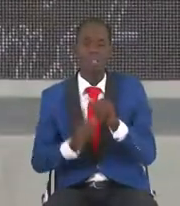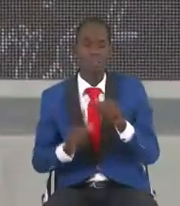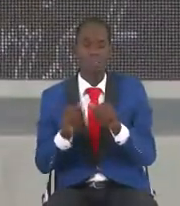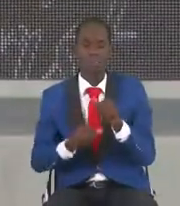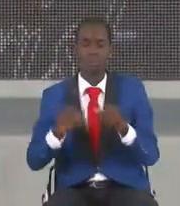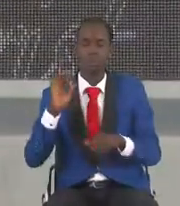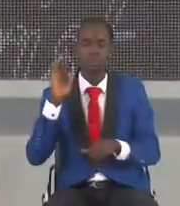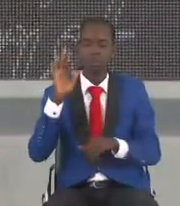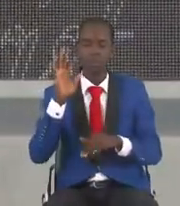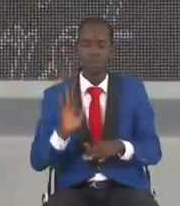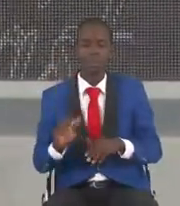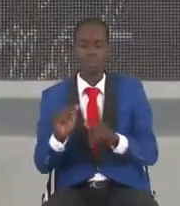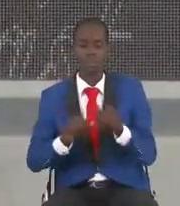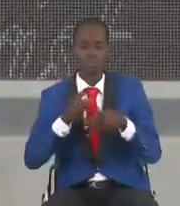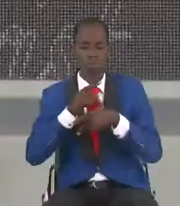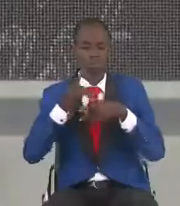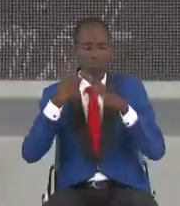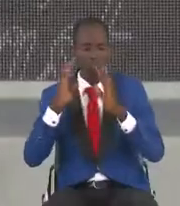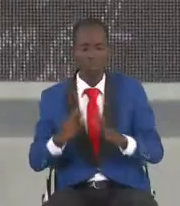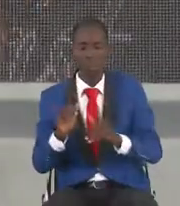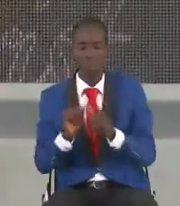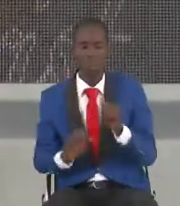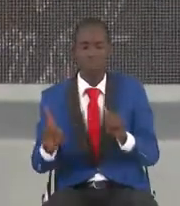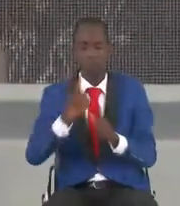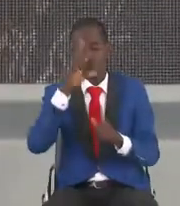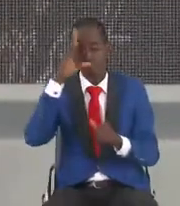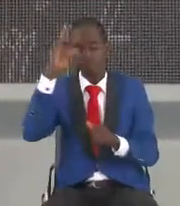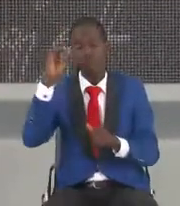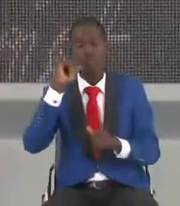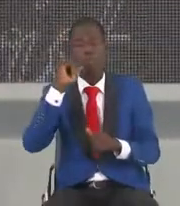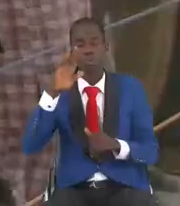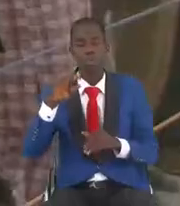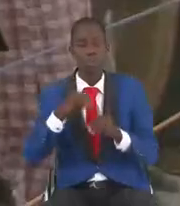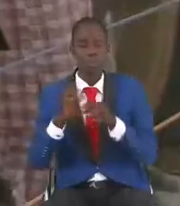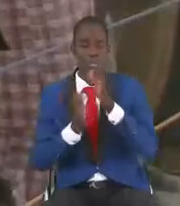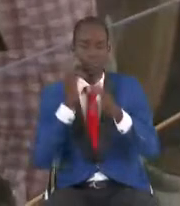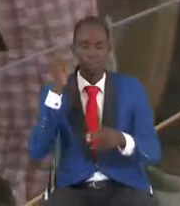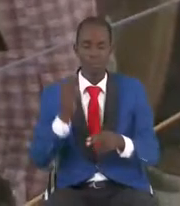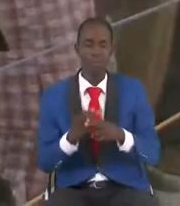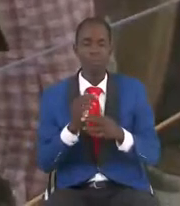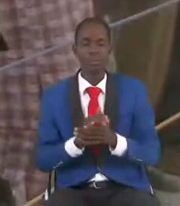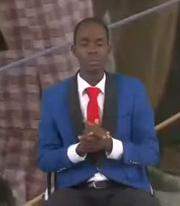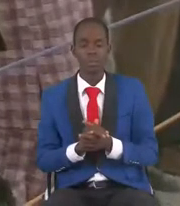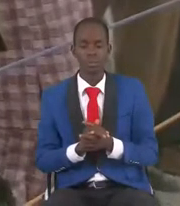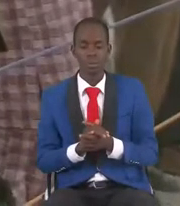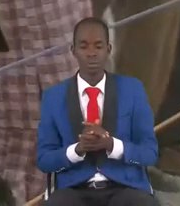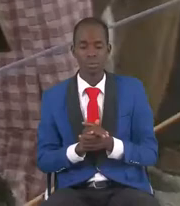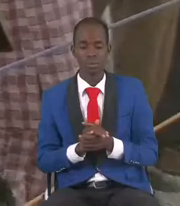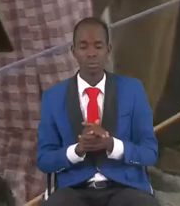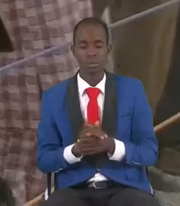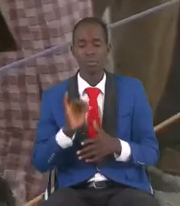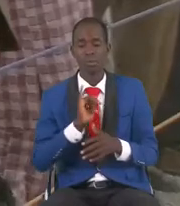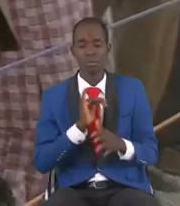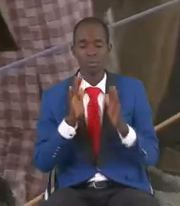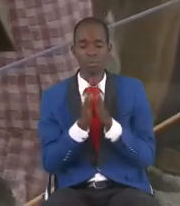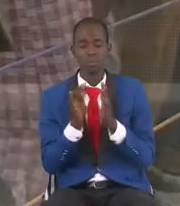every professional, everyone, man, woman, in Jesus' name. And I pray that